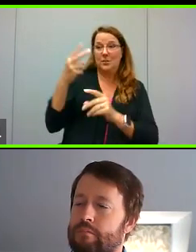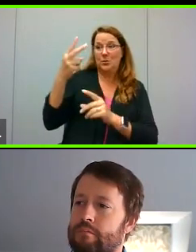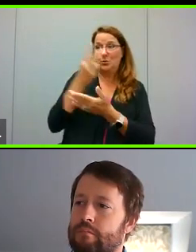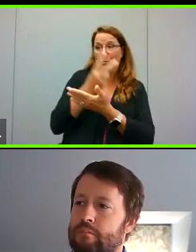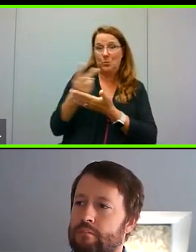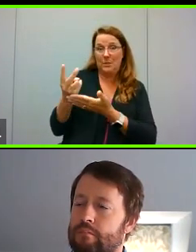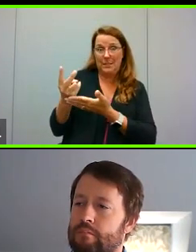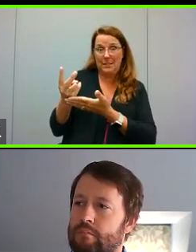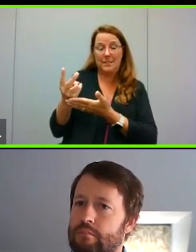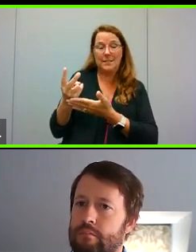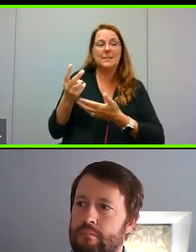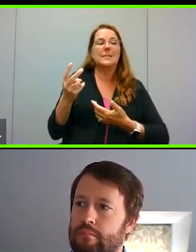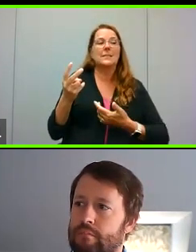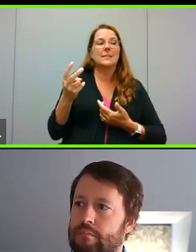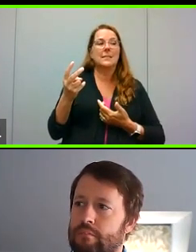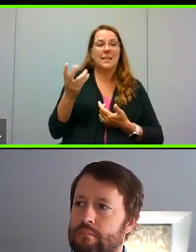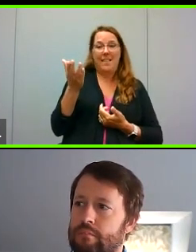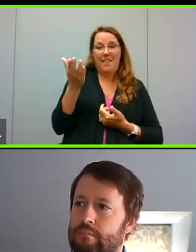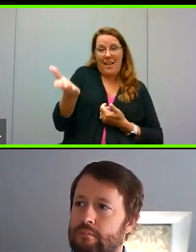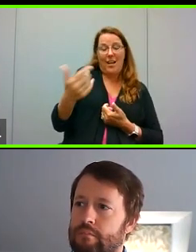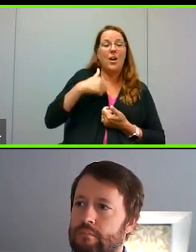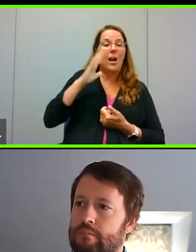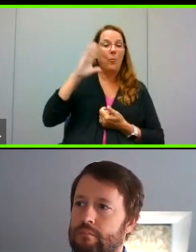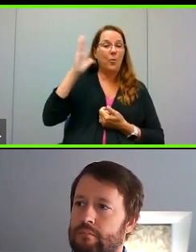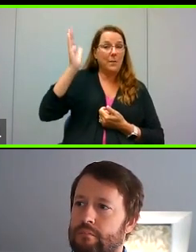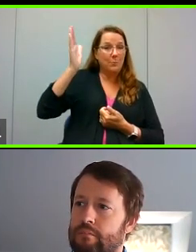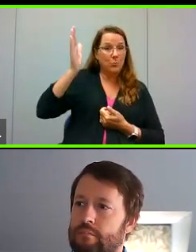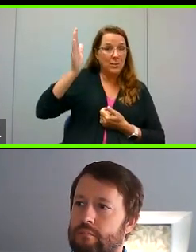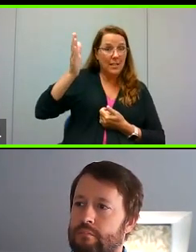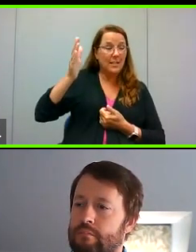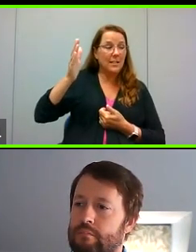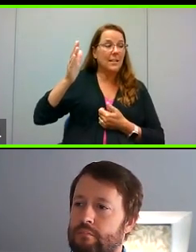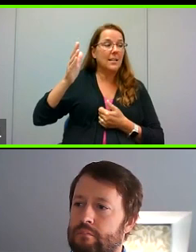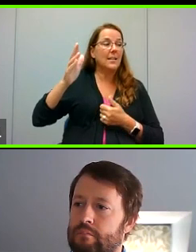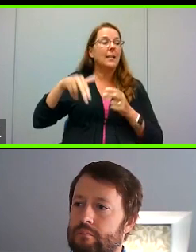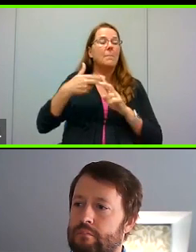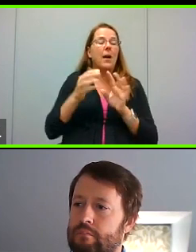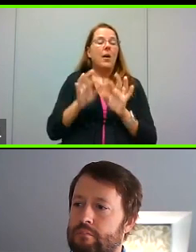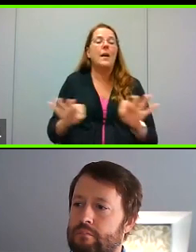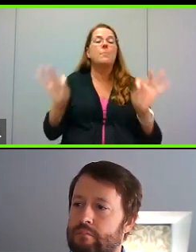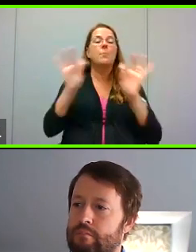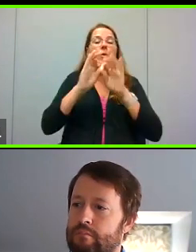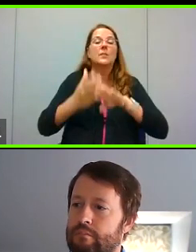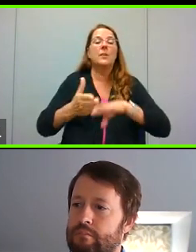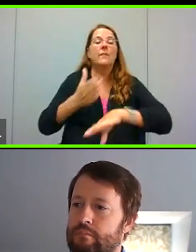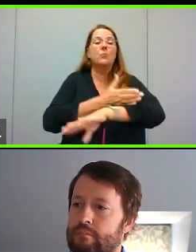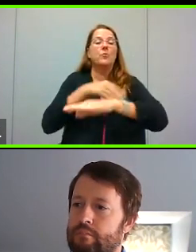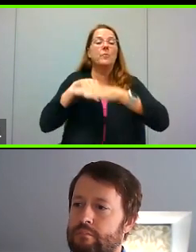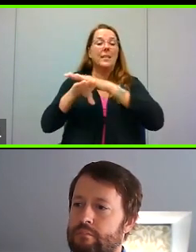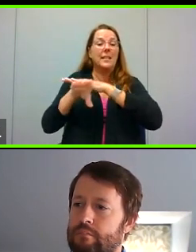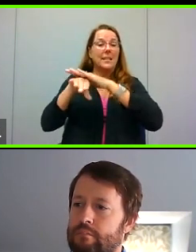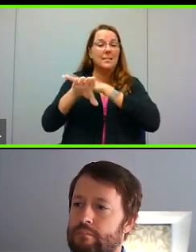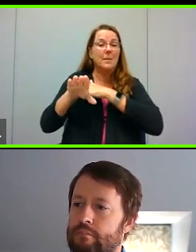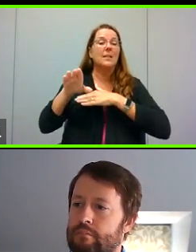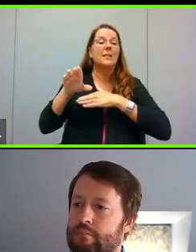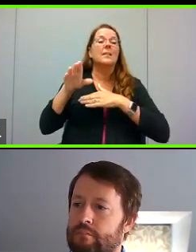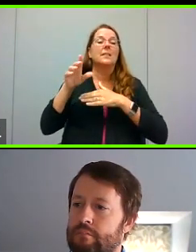I will be speaking on the importance of improving accessibility in terms of the built